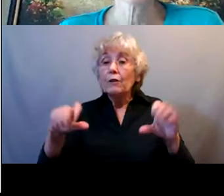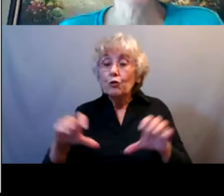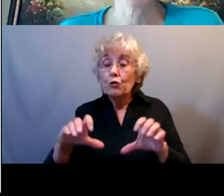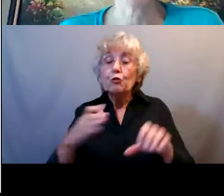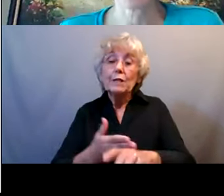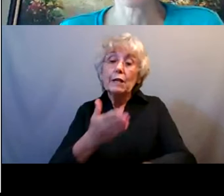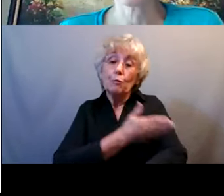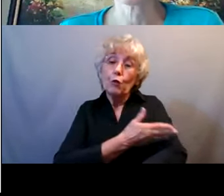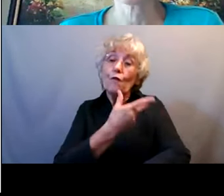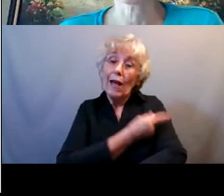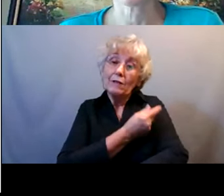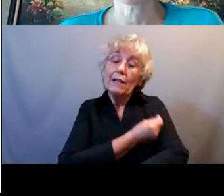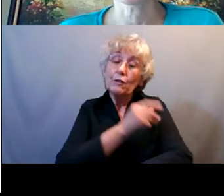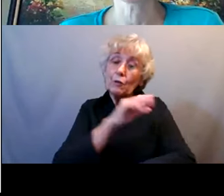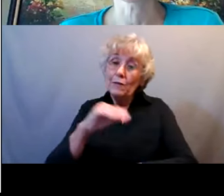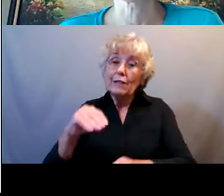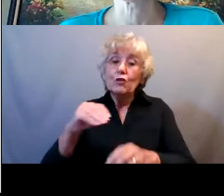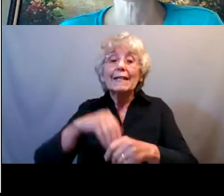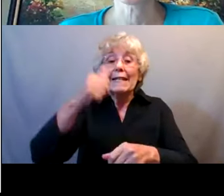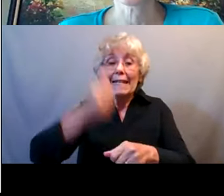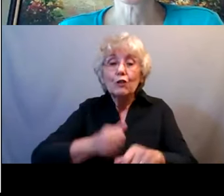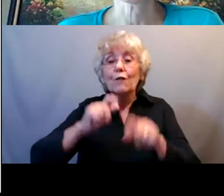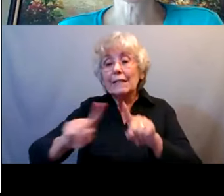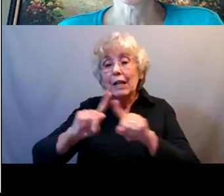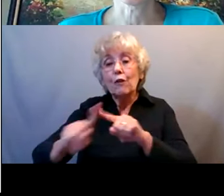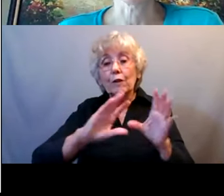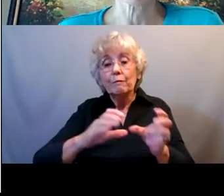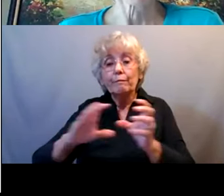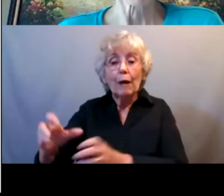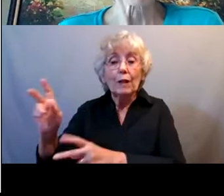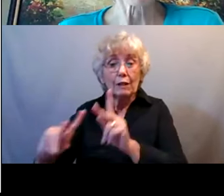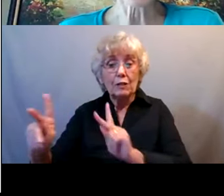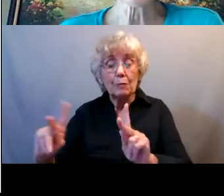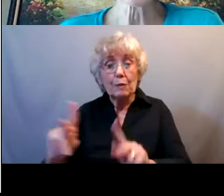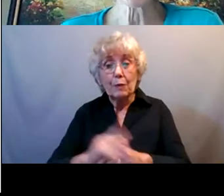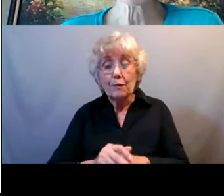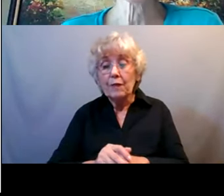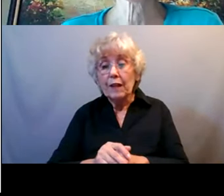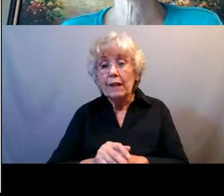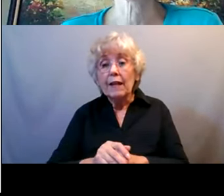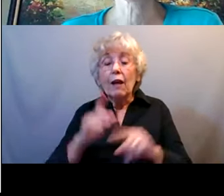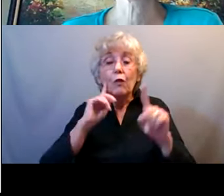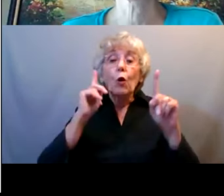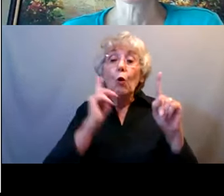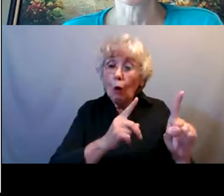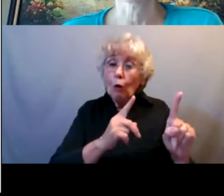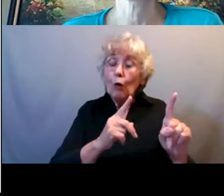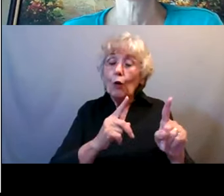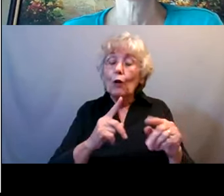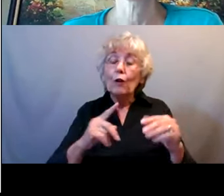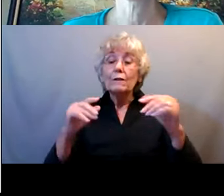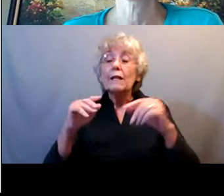improve vaccination rate in each of these populations. And the goal is to close the